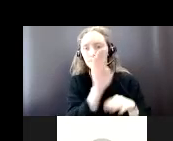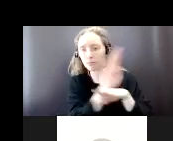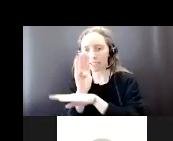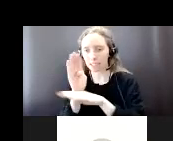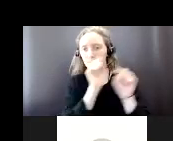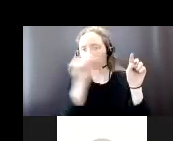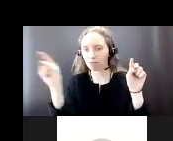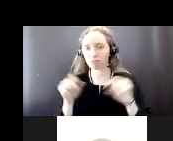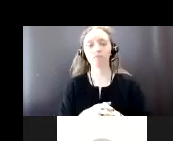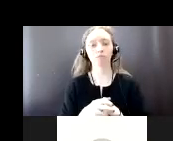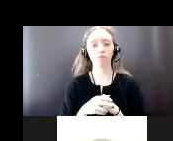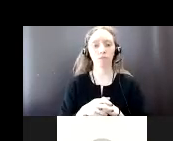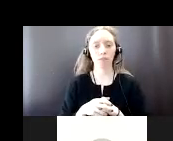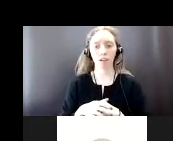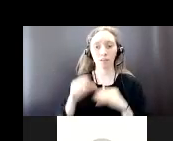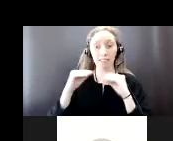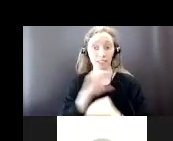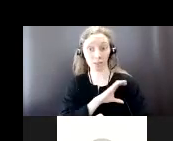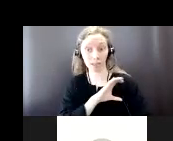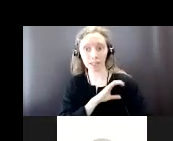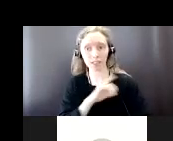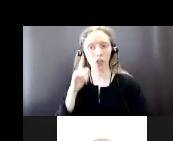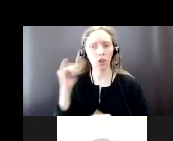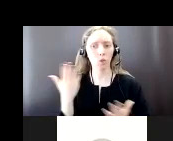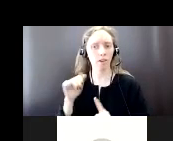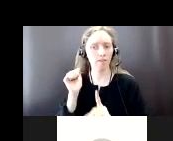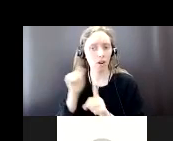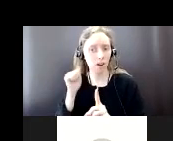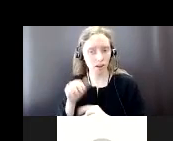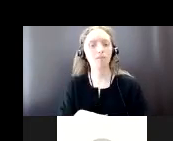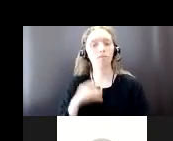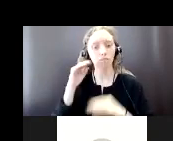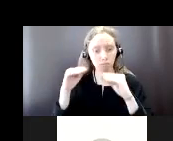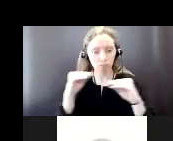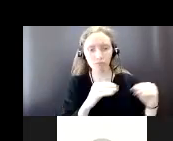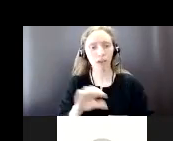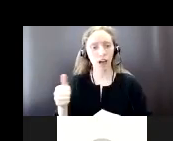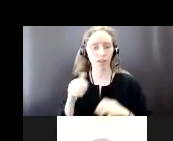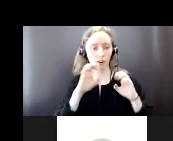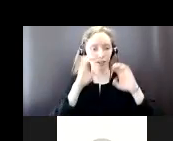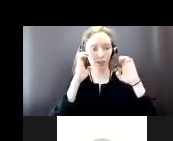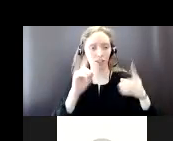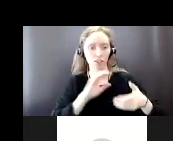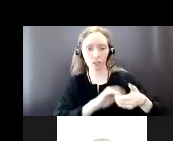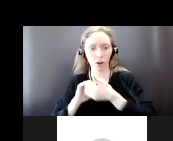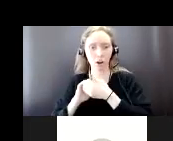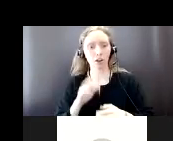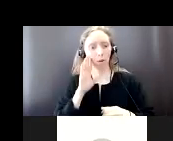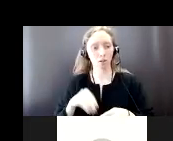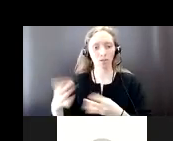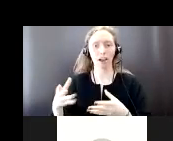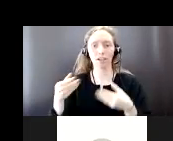They educate law enforcement and our private sector partners, provide statistics and investigative packages, either initiated by the